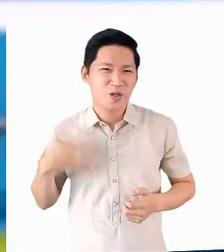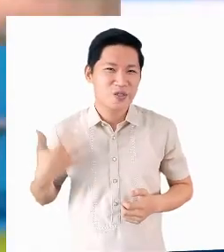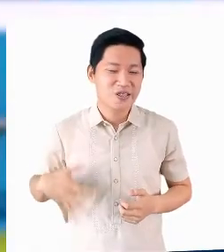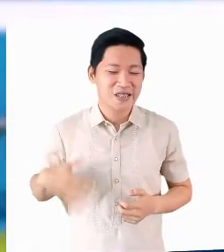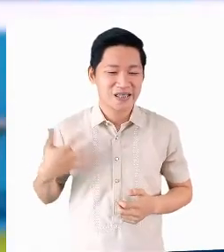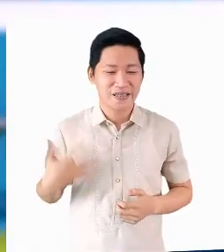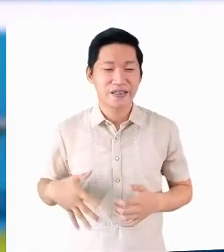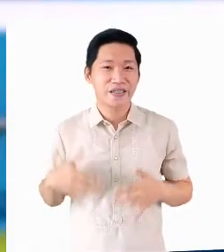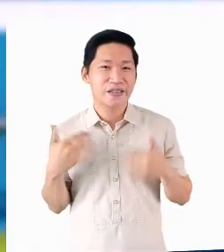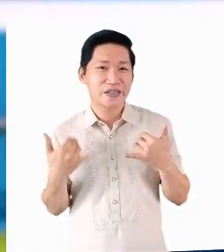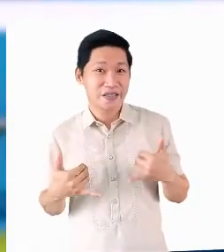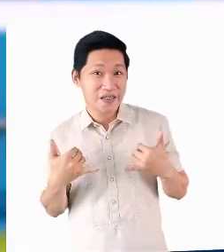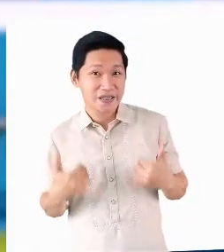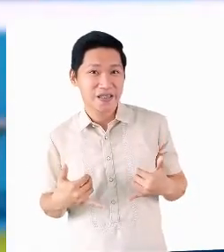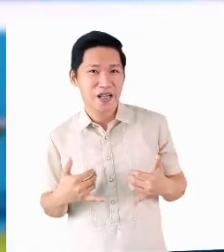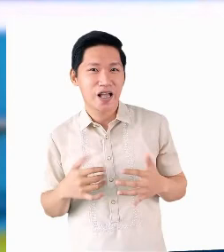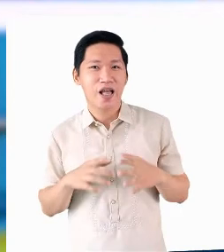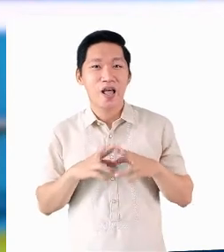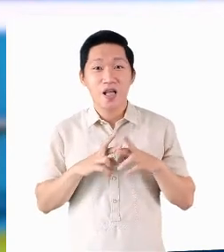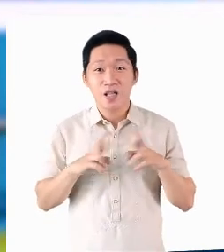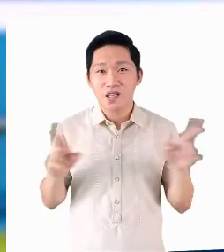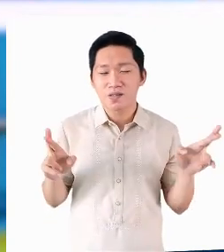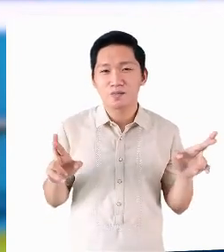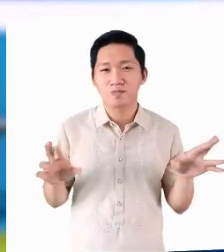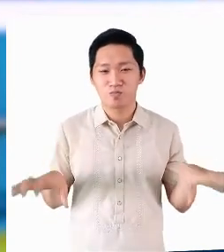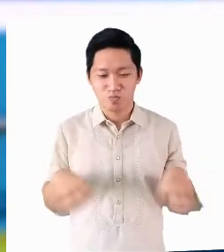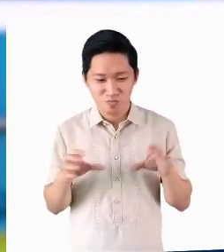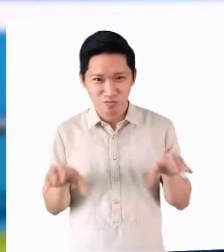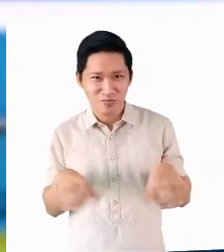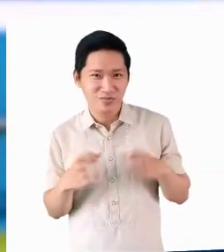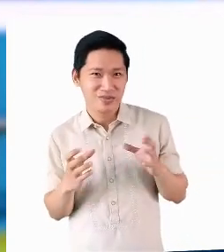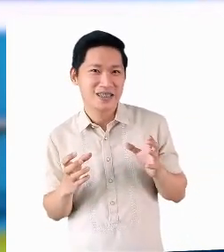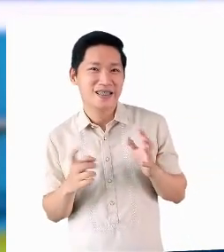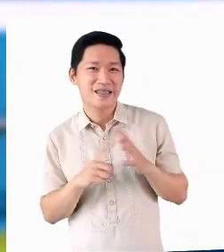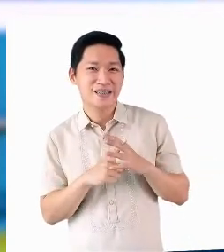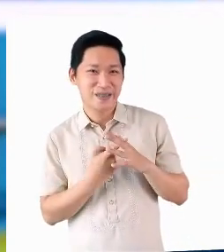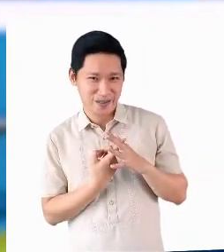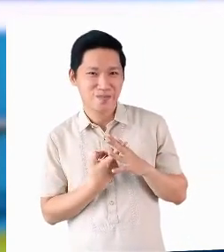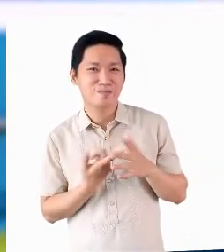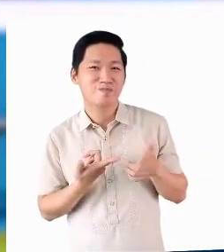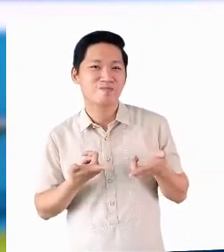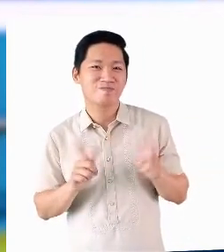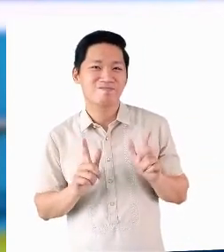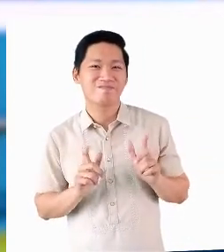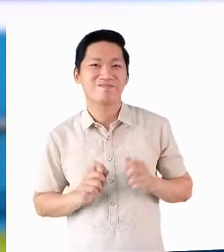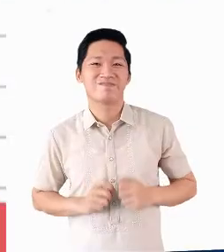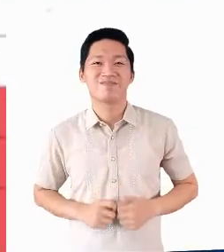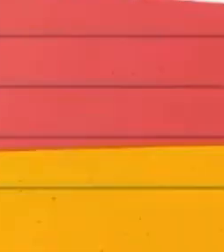Hooray! Now, you are ready for our activity. Let's get started!